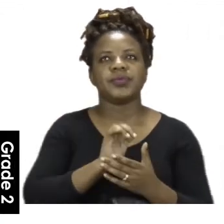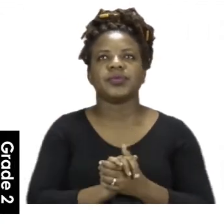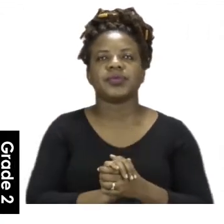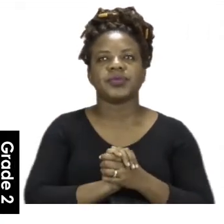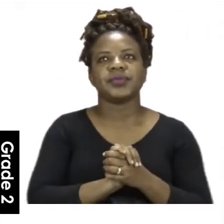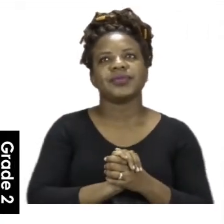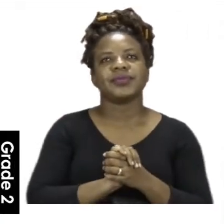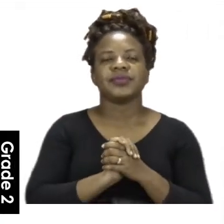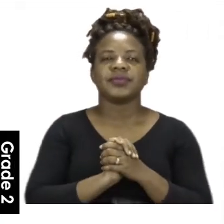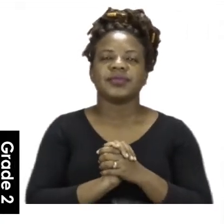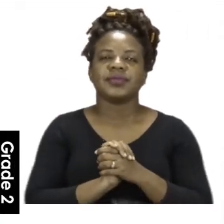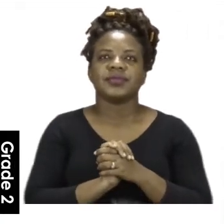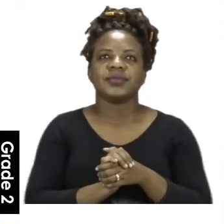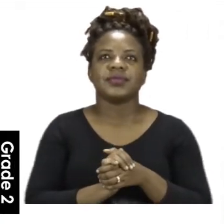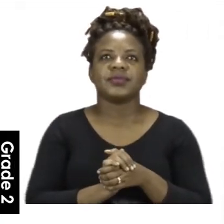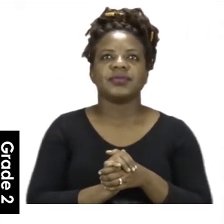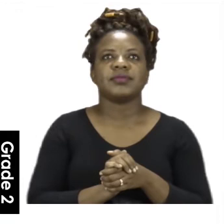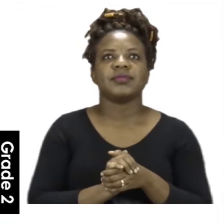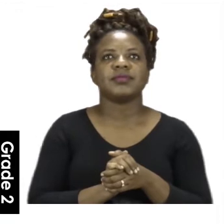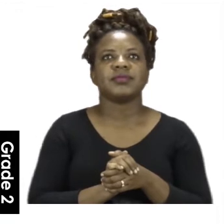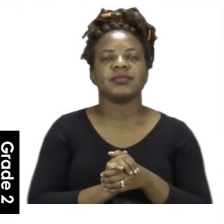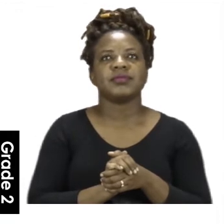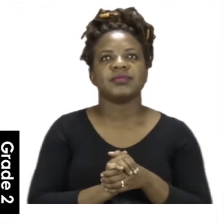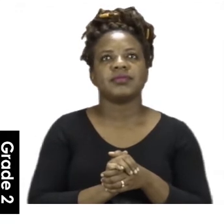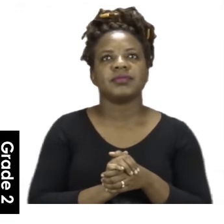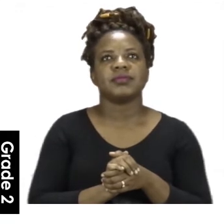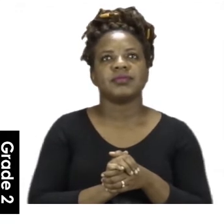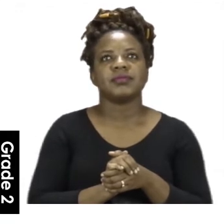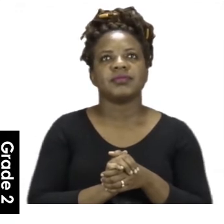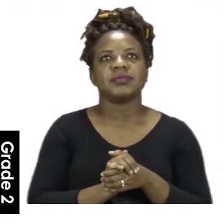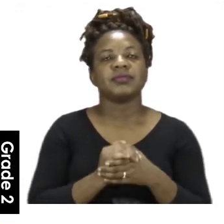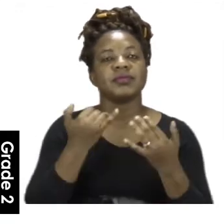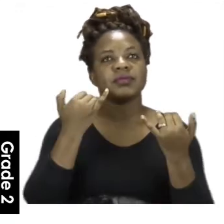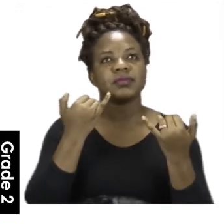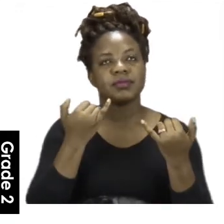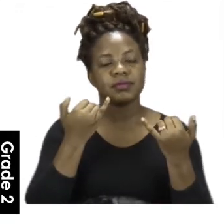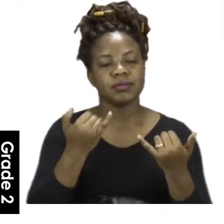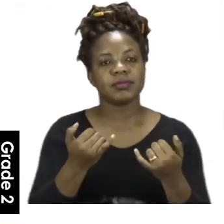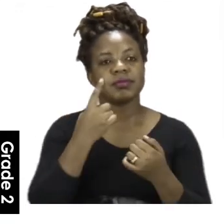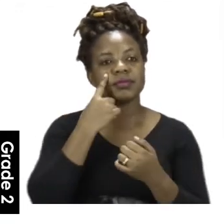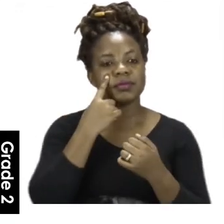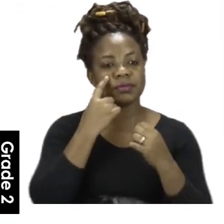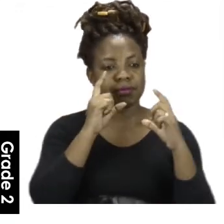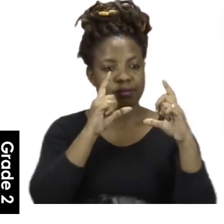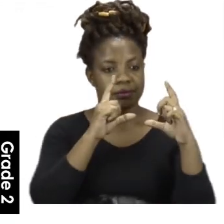Well done. Now this time, I'd like you to please point to the picture for the word.